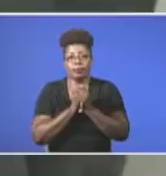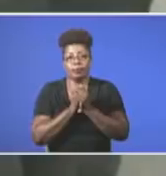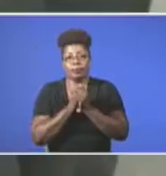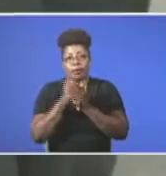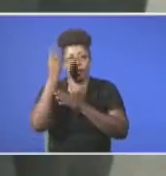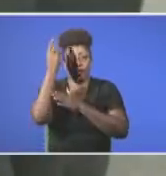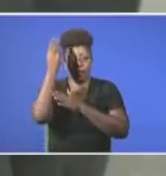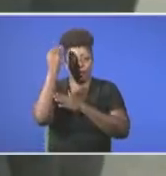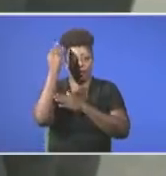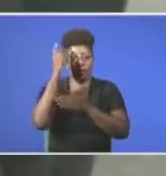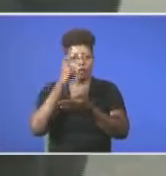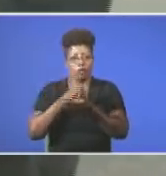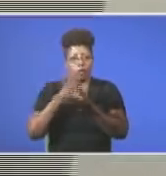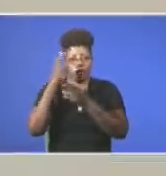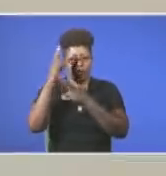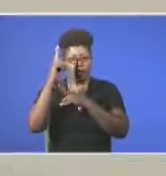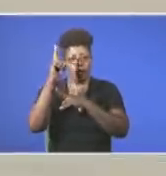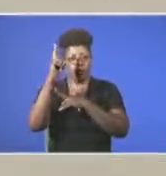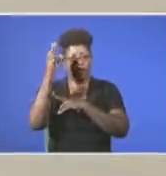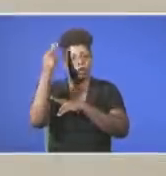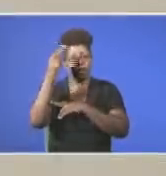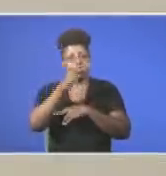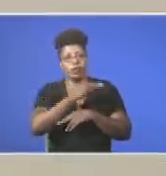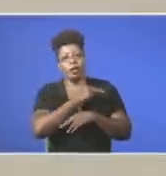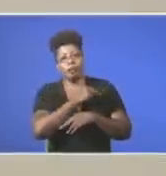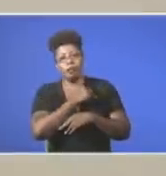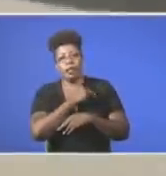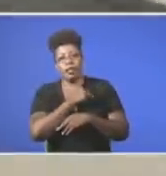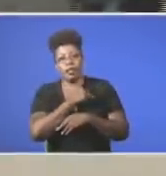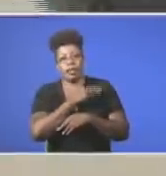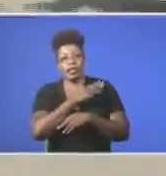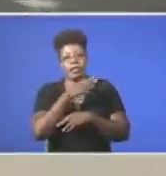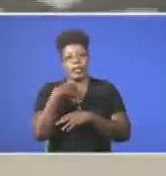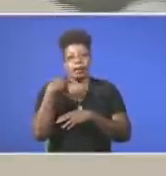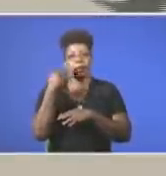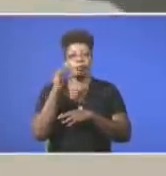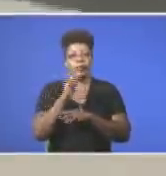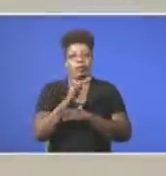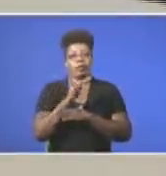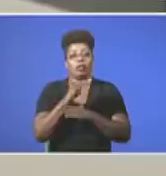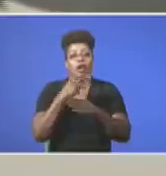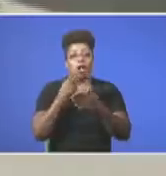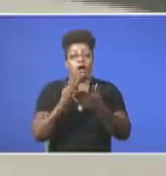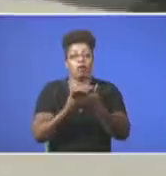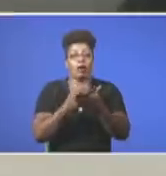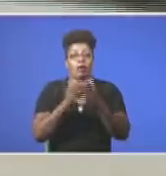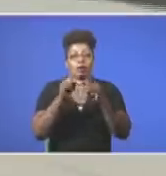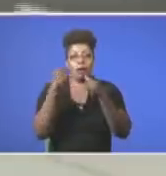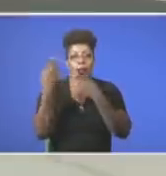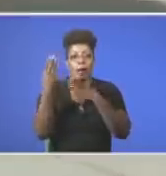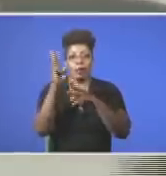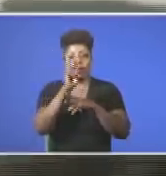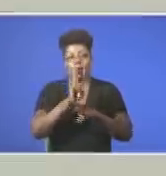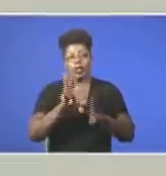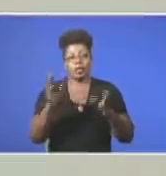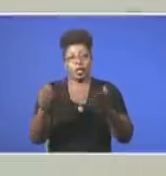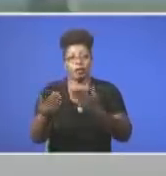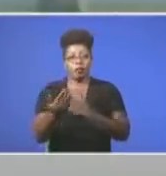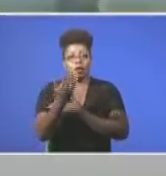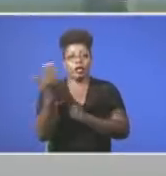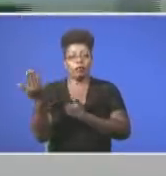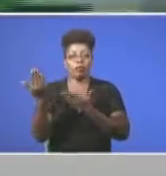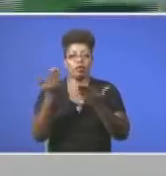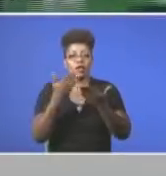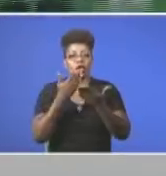Prime Minister Dr. the Honorable Hubert Minnis and his cabinet ministers arriving on Grand Bahama Wednesday morning, bringing